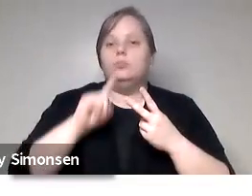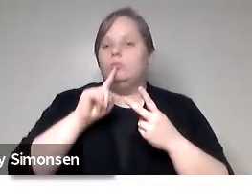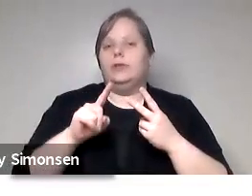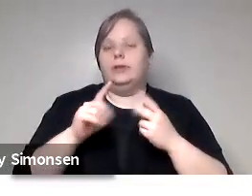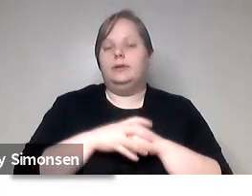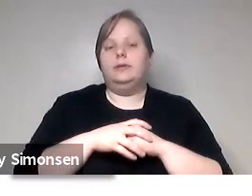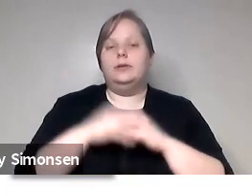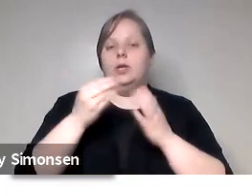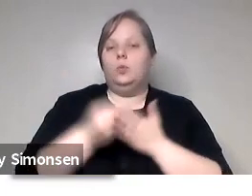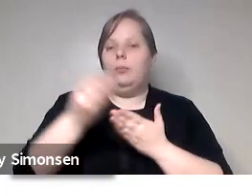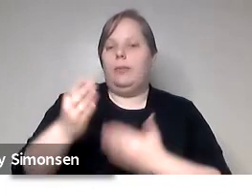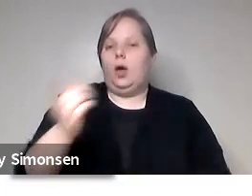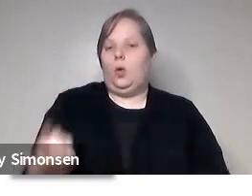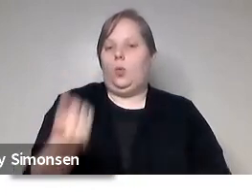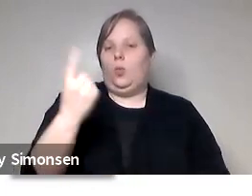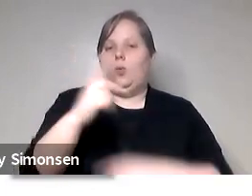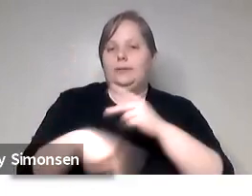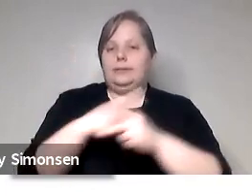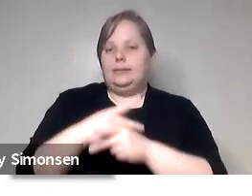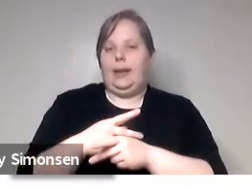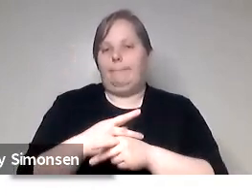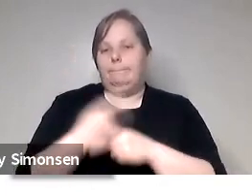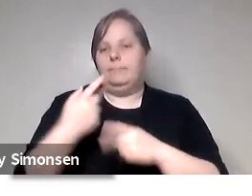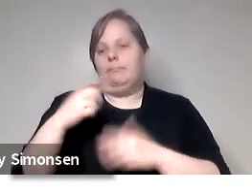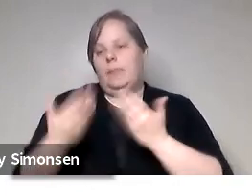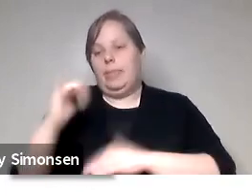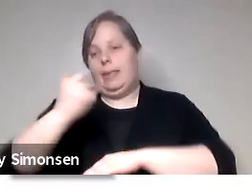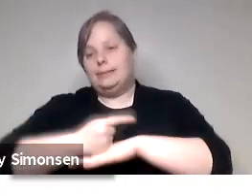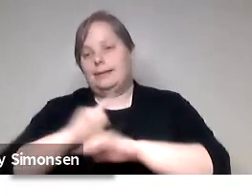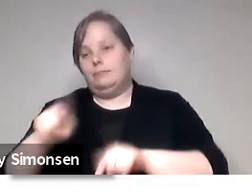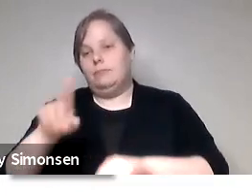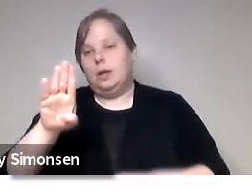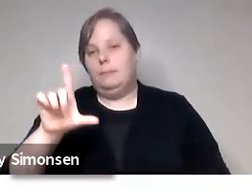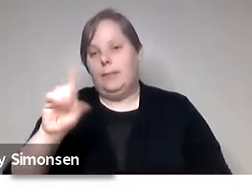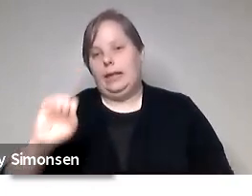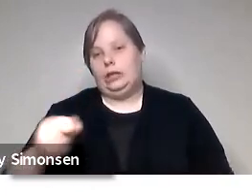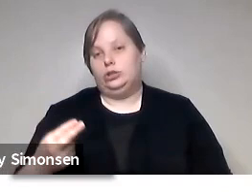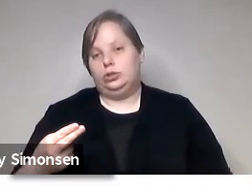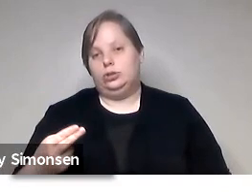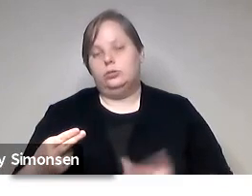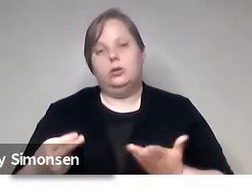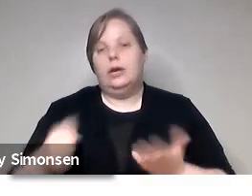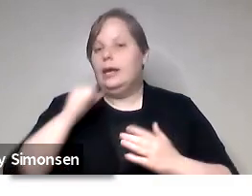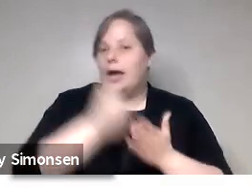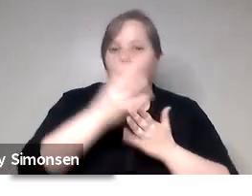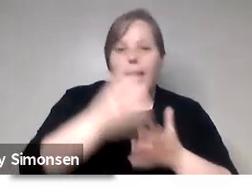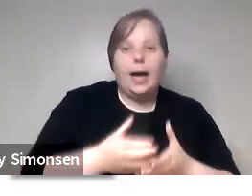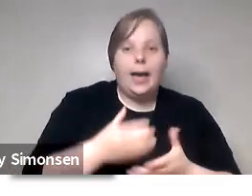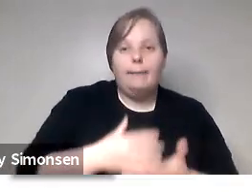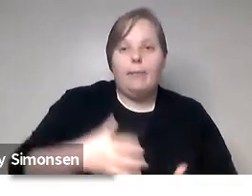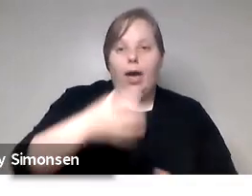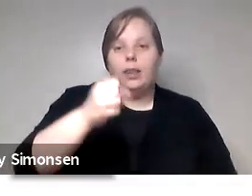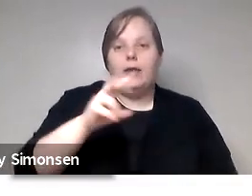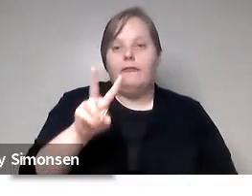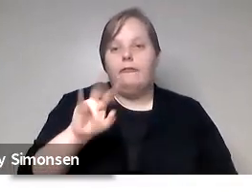buy the bleach for that day, and he's not going to buy a bottle of vinegar either, because those two bottles